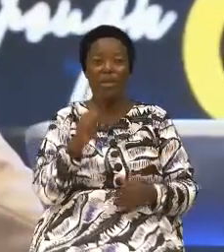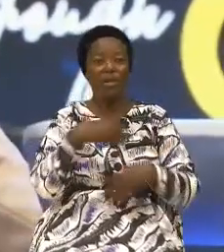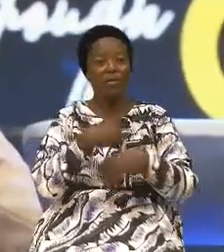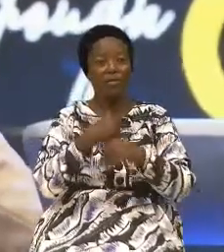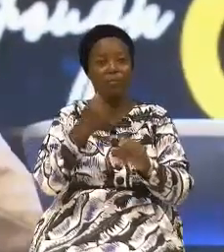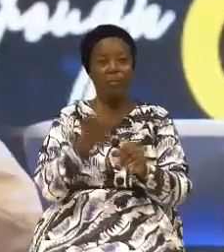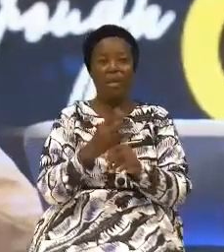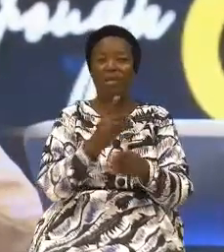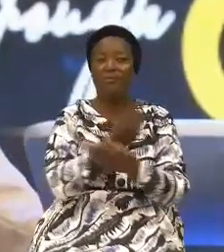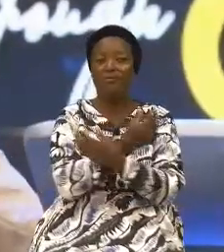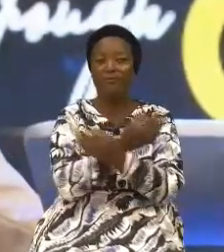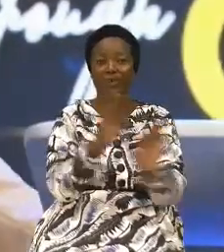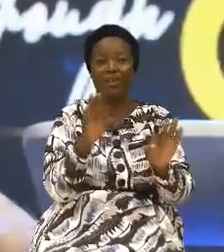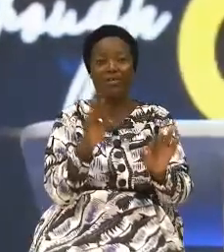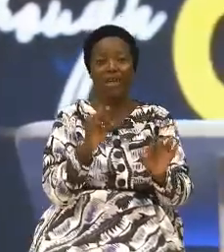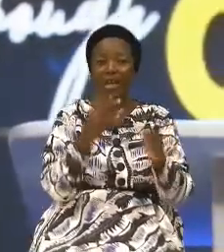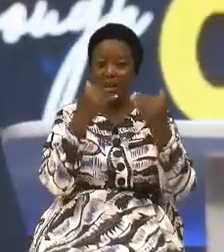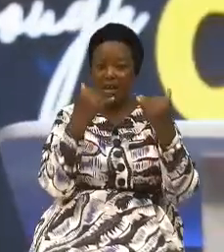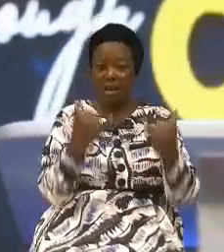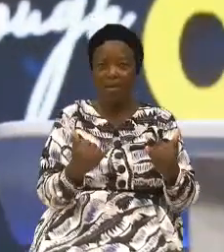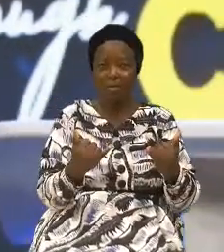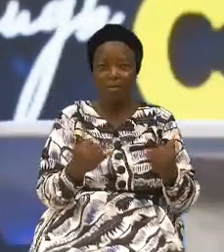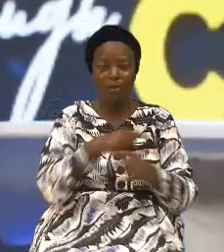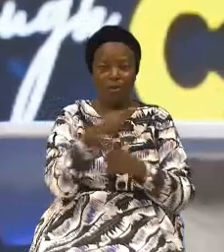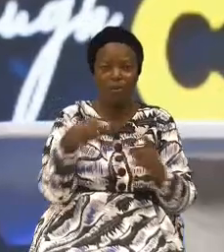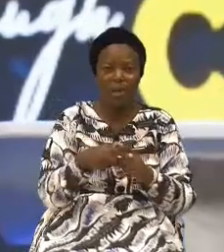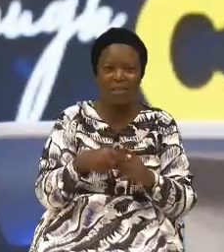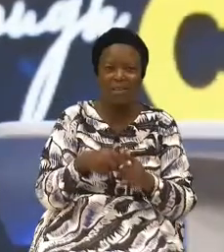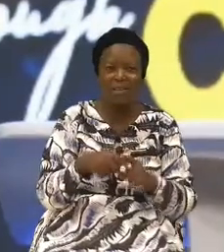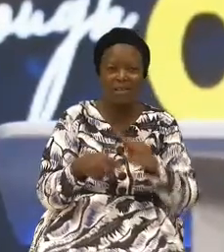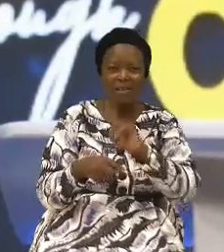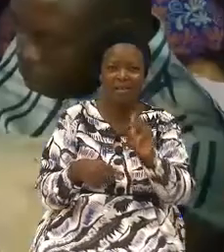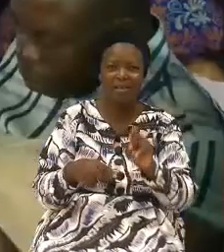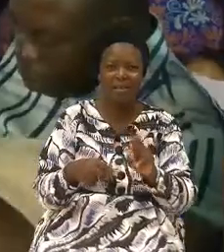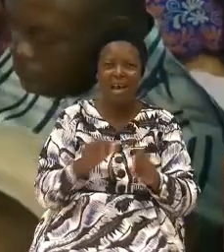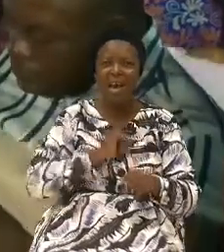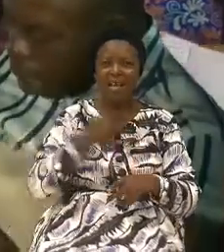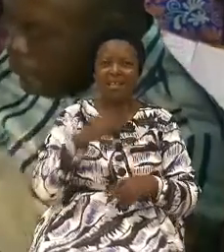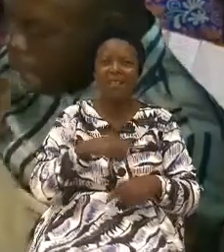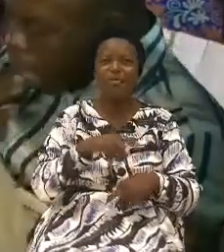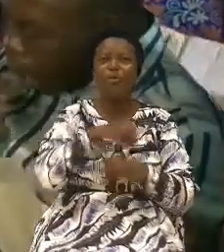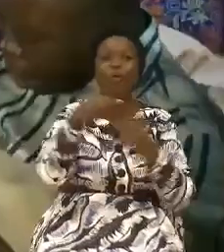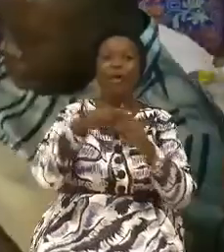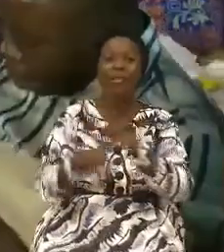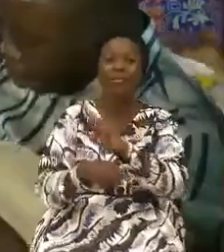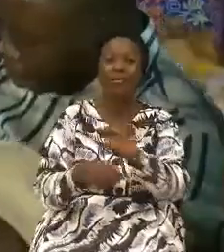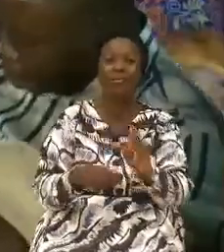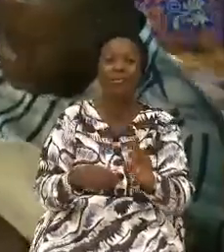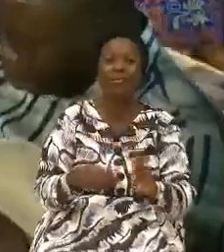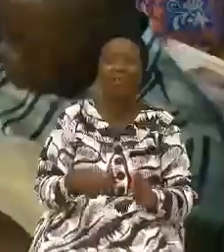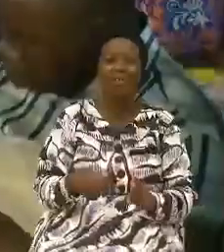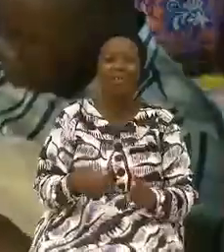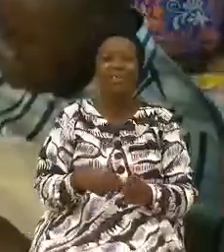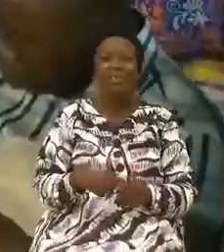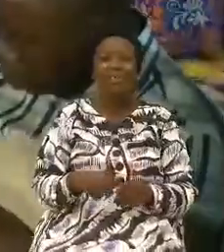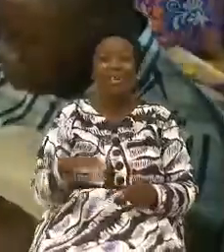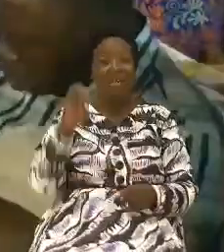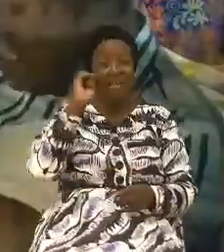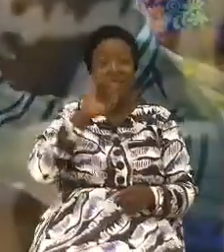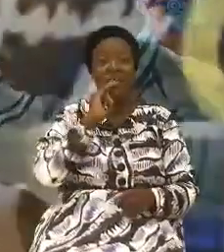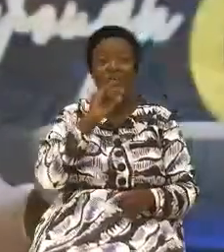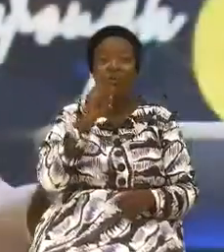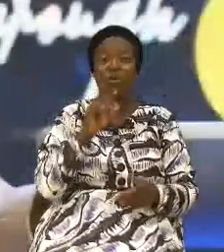free. Now, when? I said when? He is the one to perform